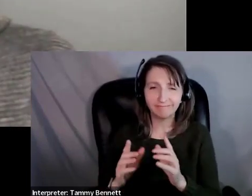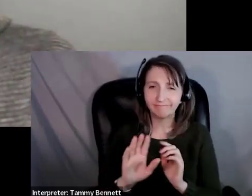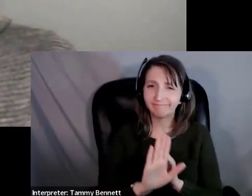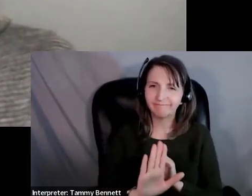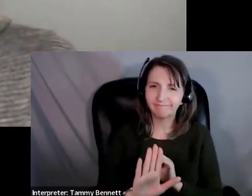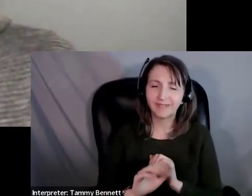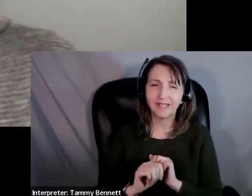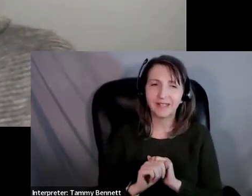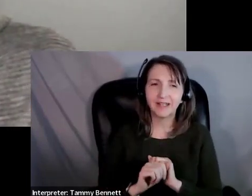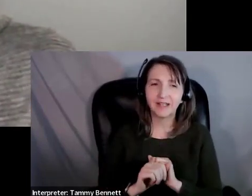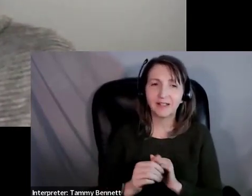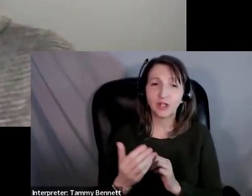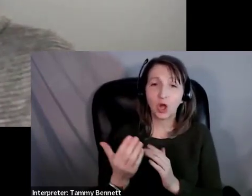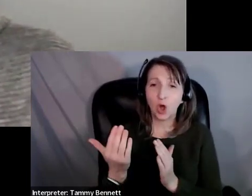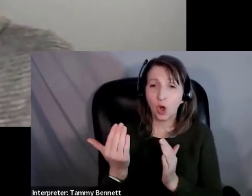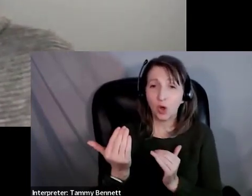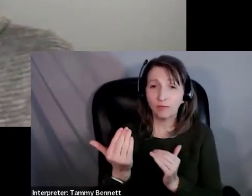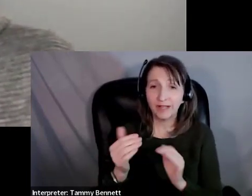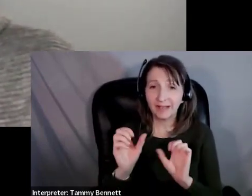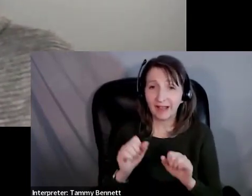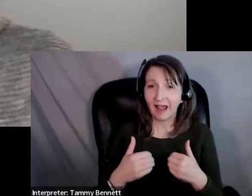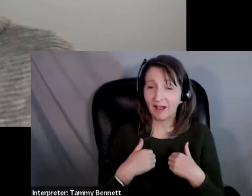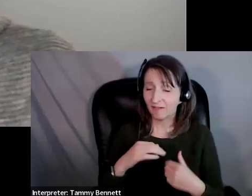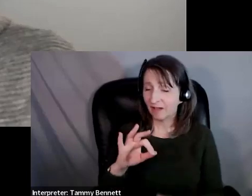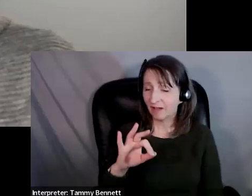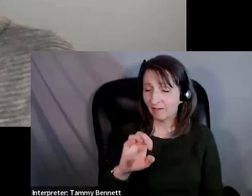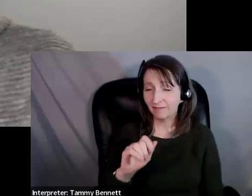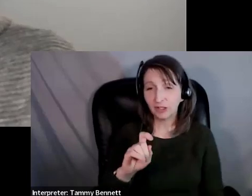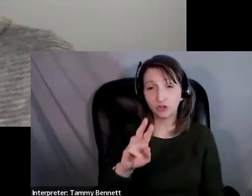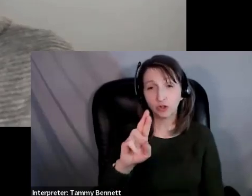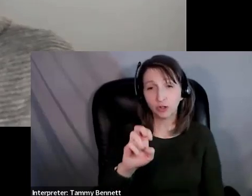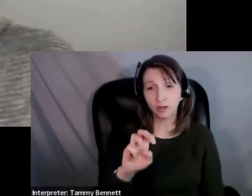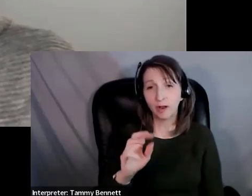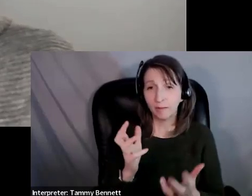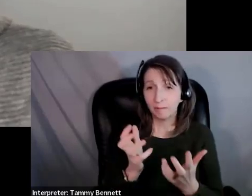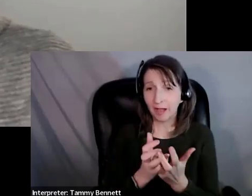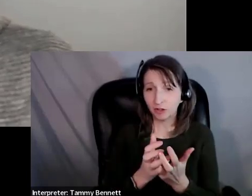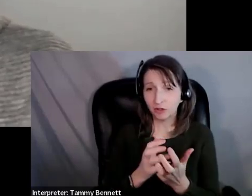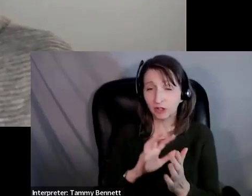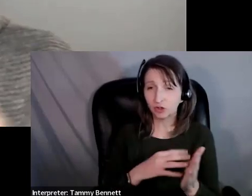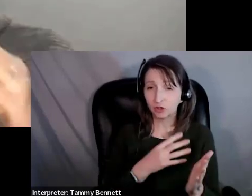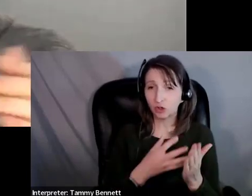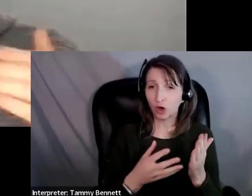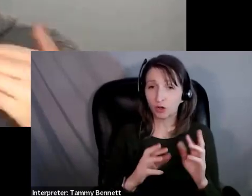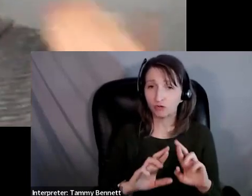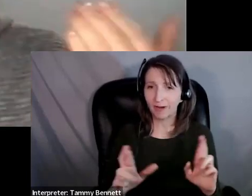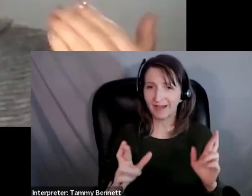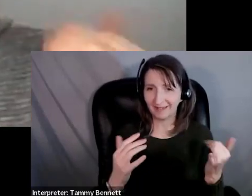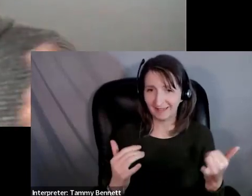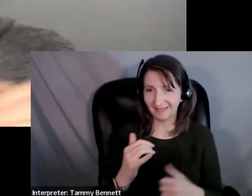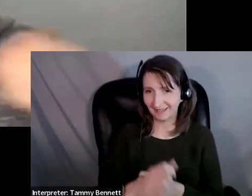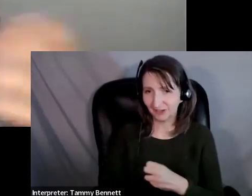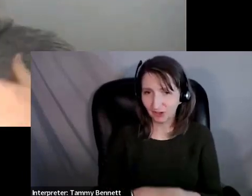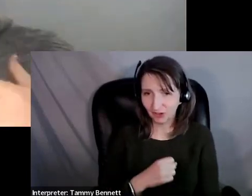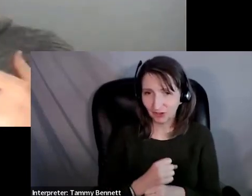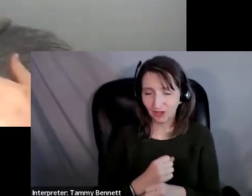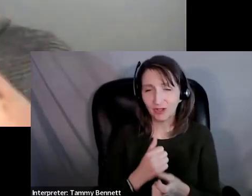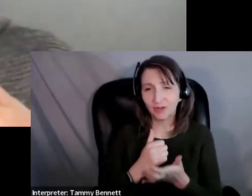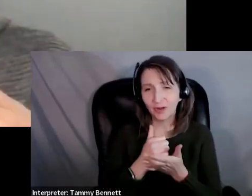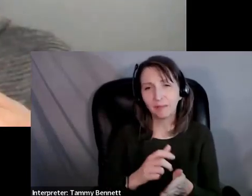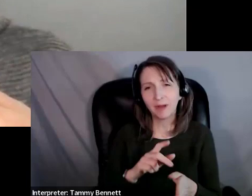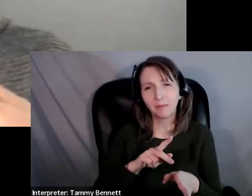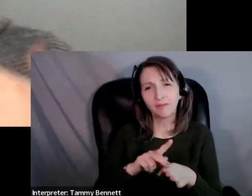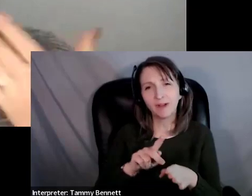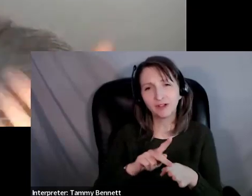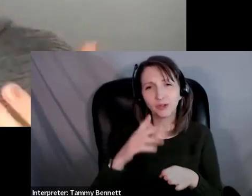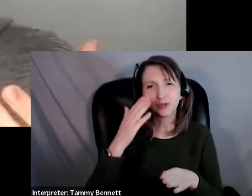feature matching chart out by the end of this year and it can be a resource that I can share with professionals. So they have an idea of what to look for and what different apps have